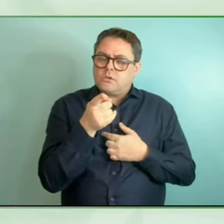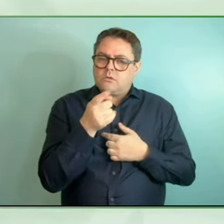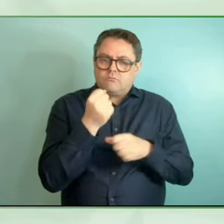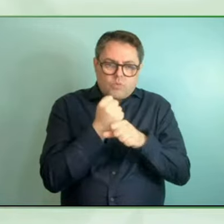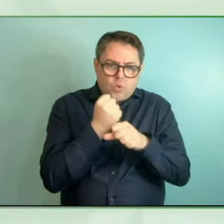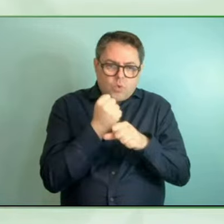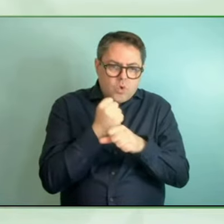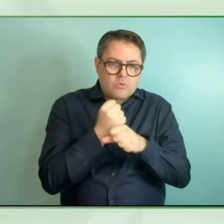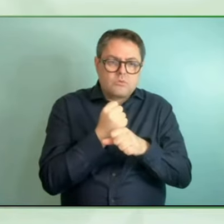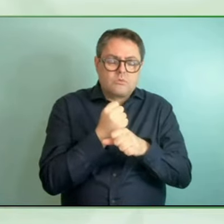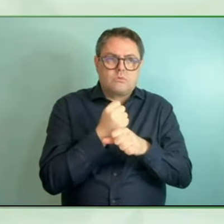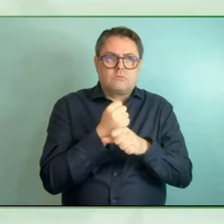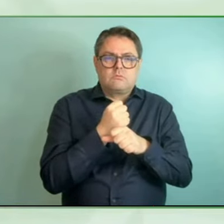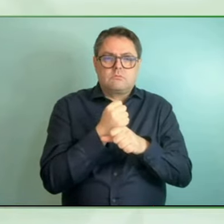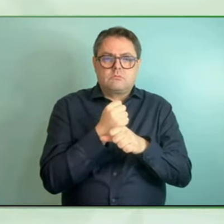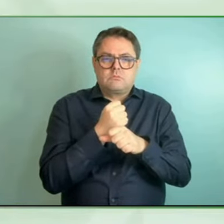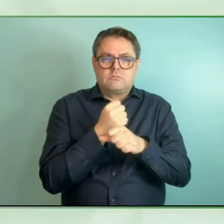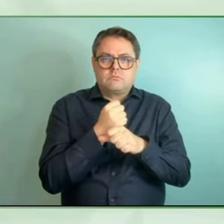personal relation,